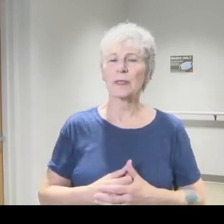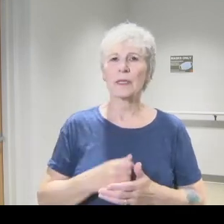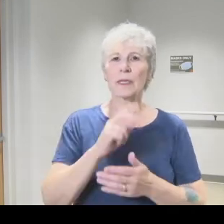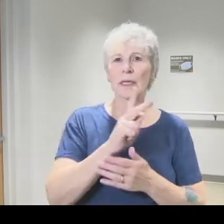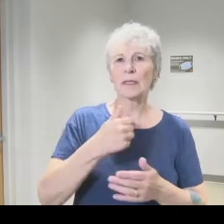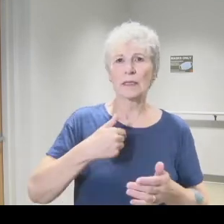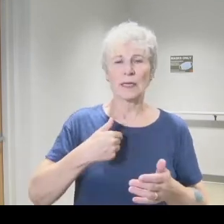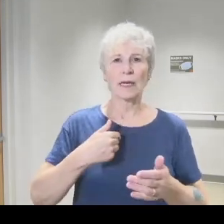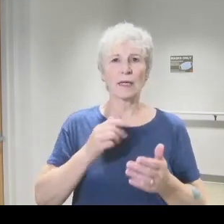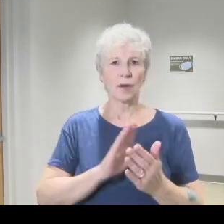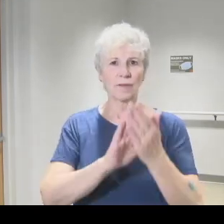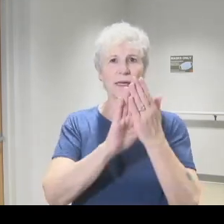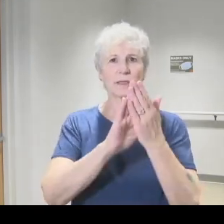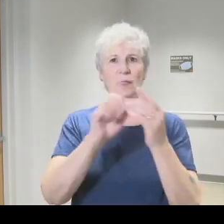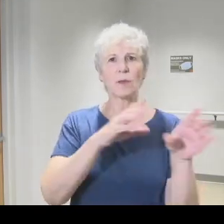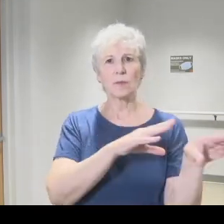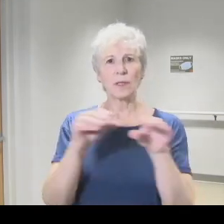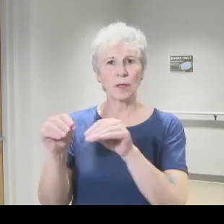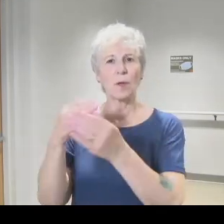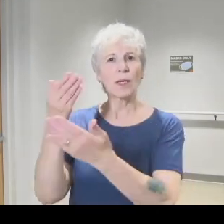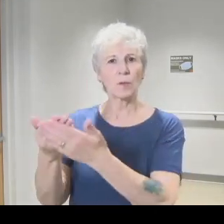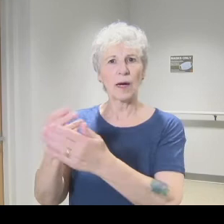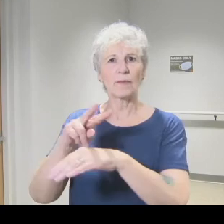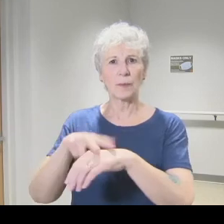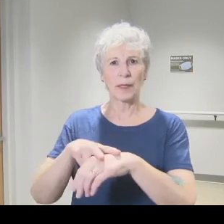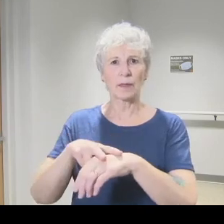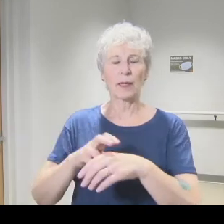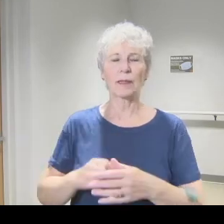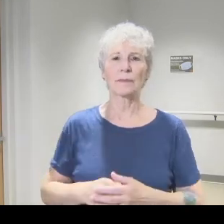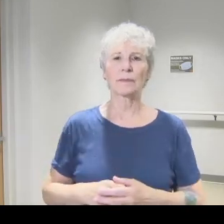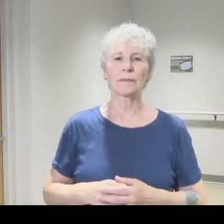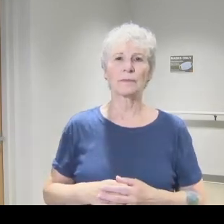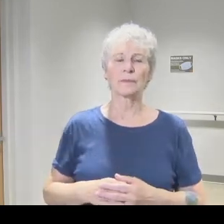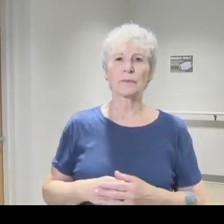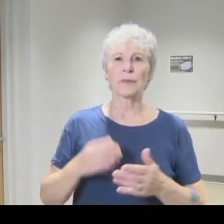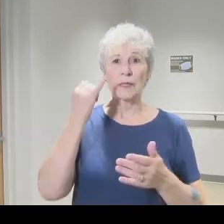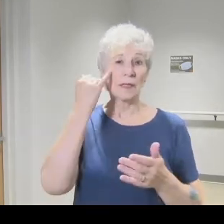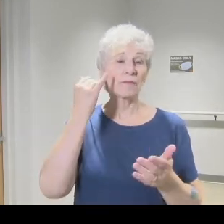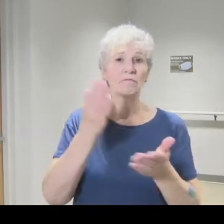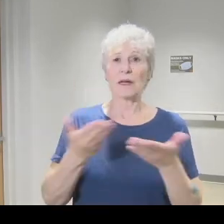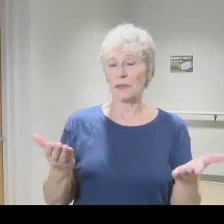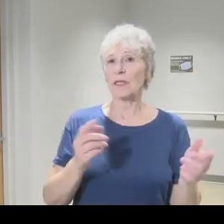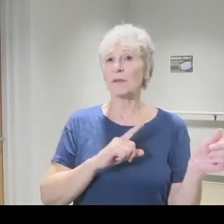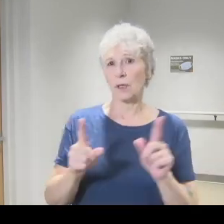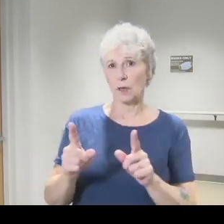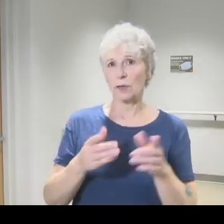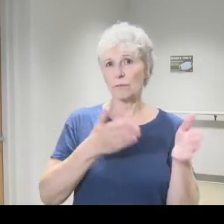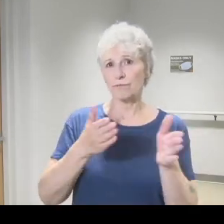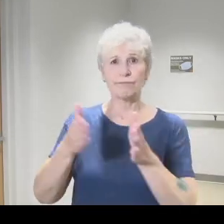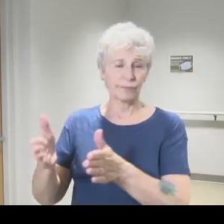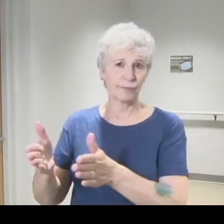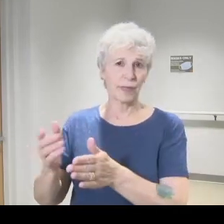I are going to be facing when we get to Paraguay. So assuming everything goes as plans, or at least the general plan,